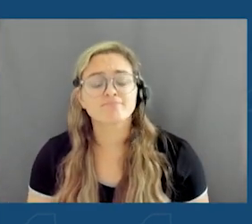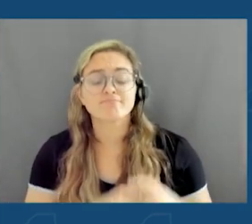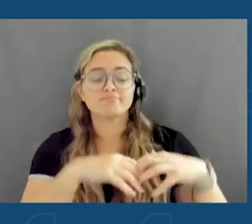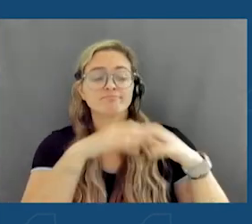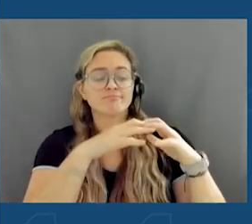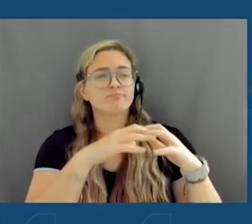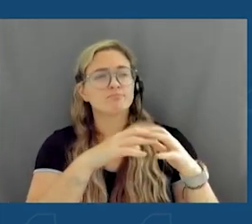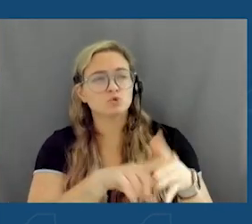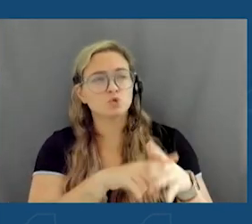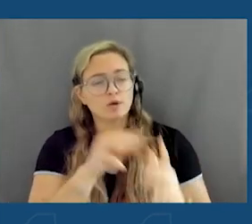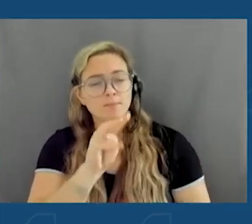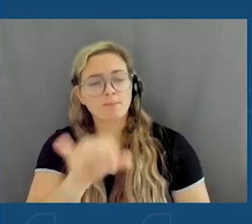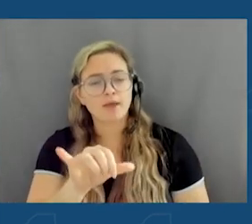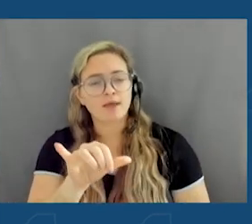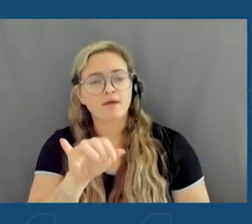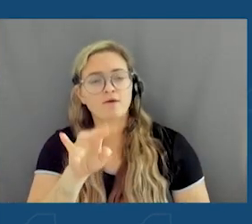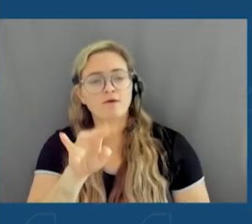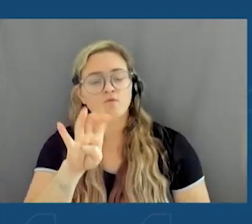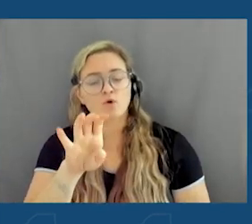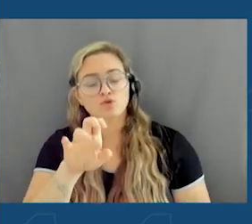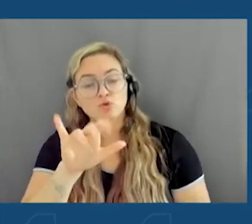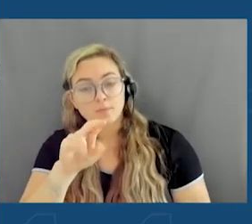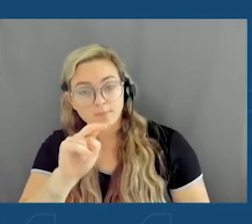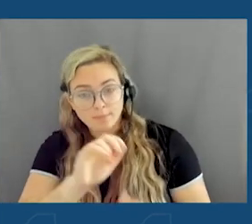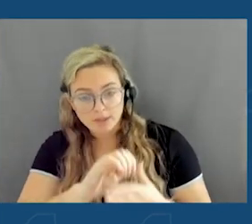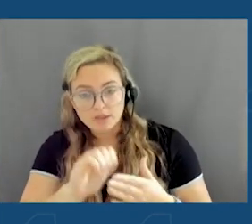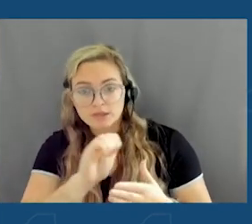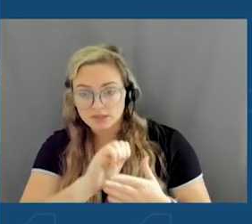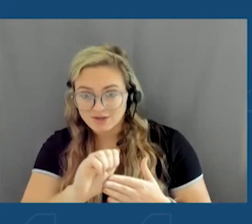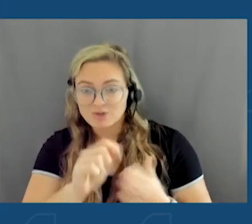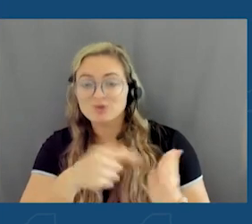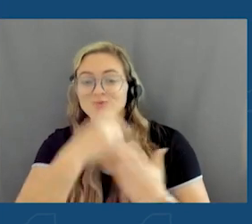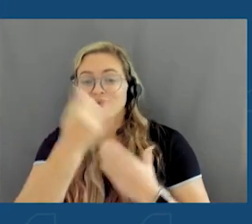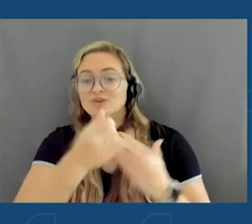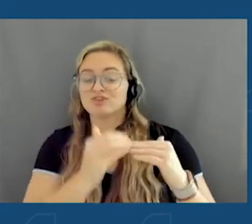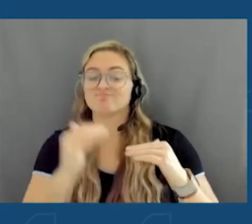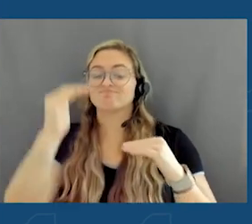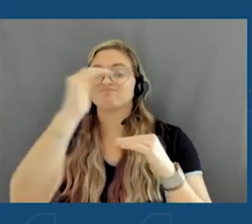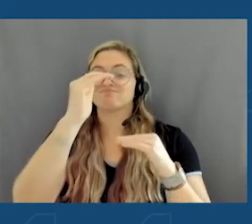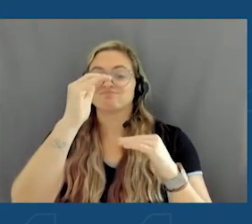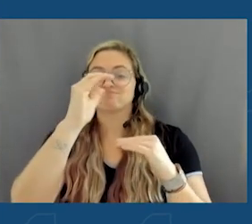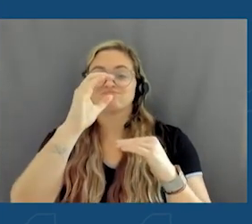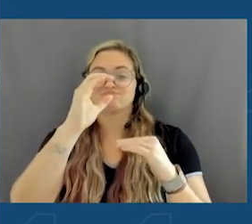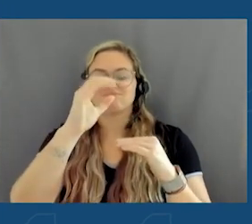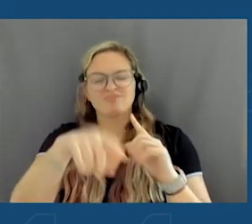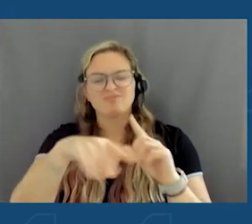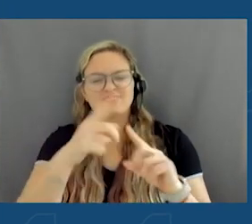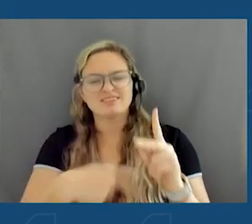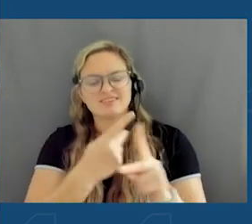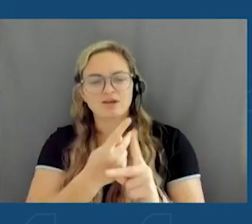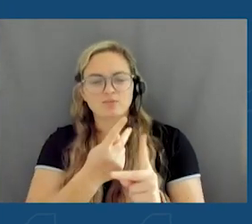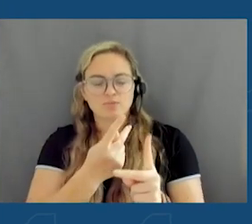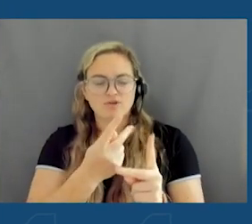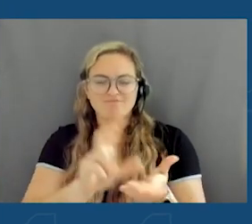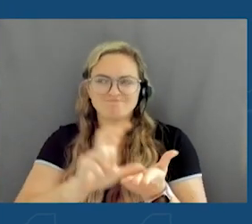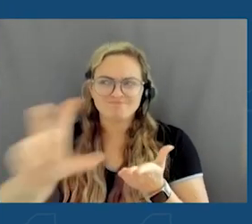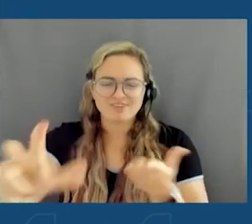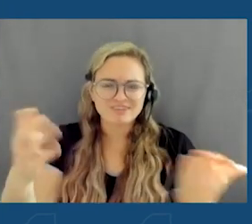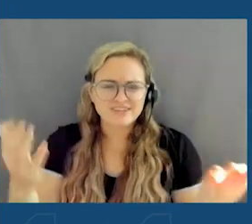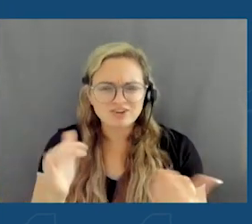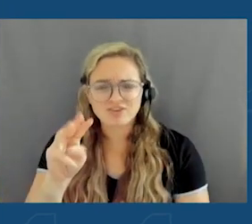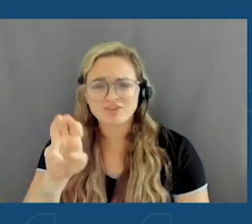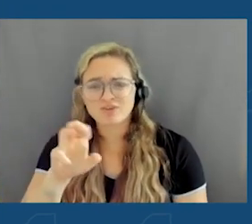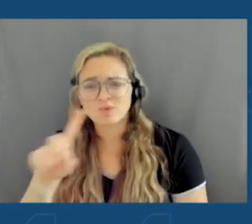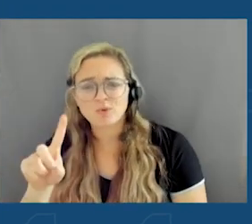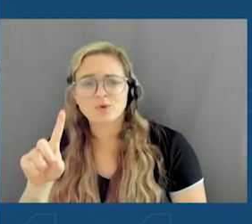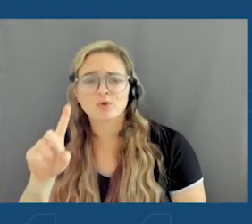May. That's a $400 million project right above it. These are the kind of investments we're investing here in Inwood and Washington